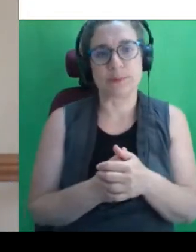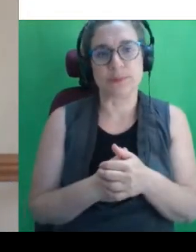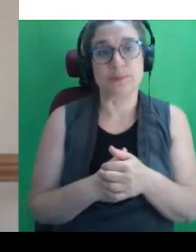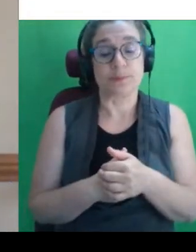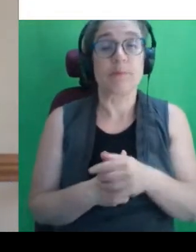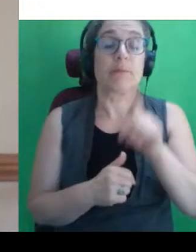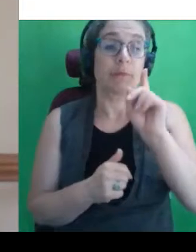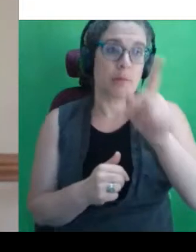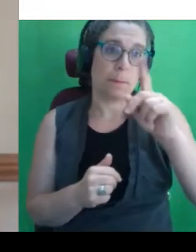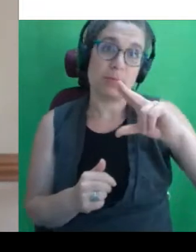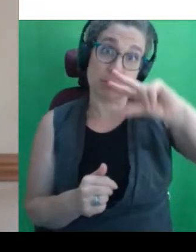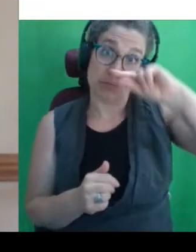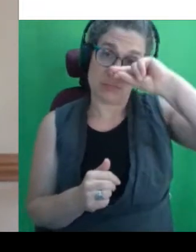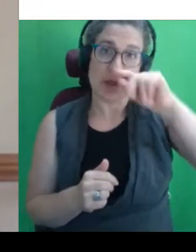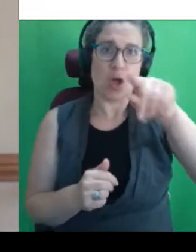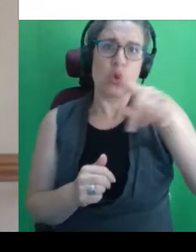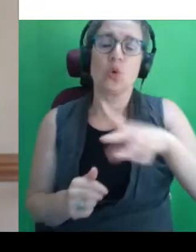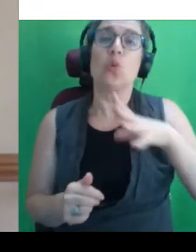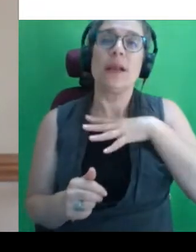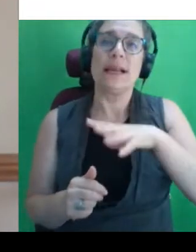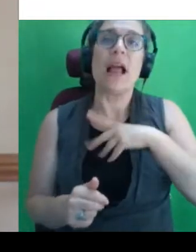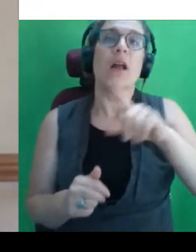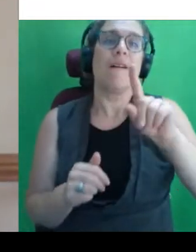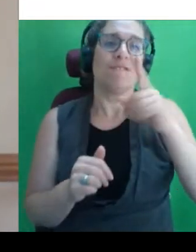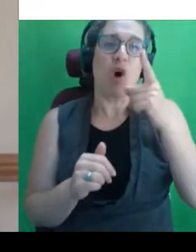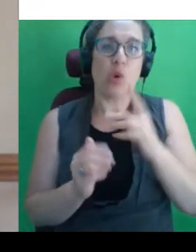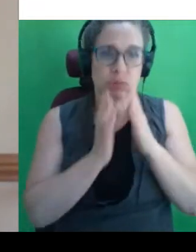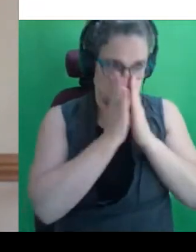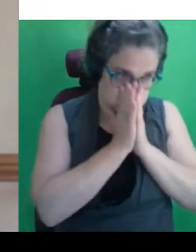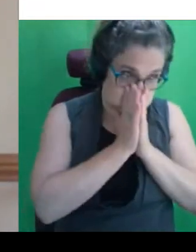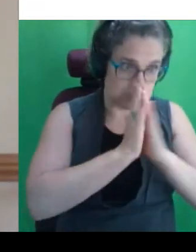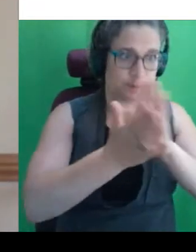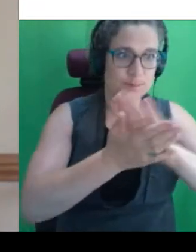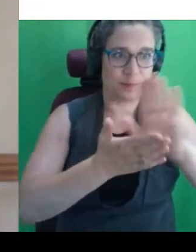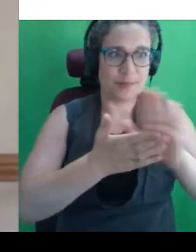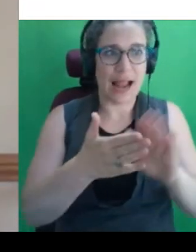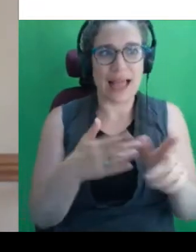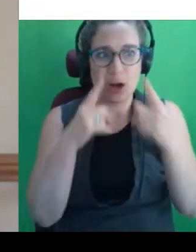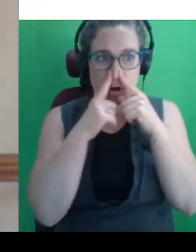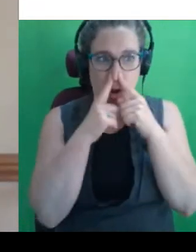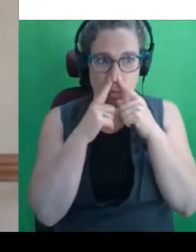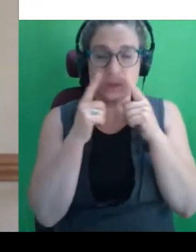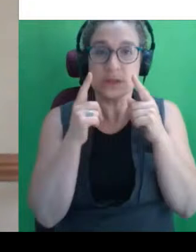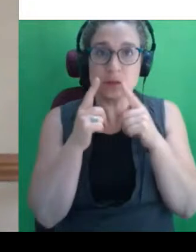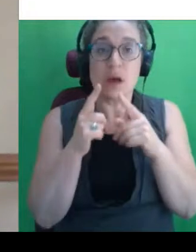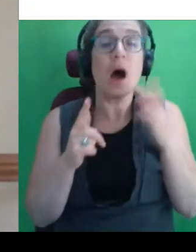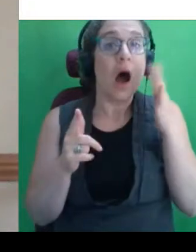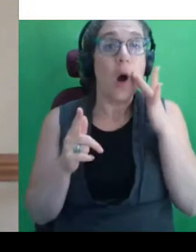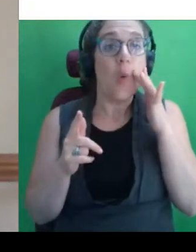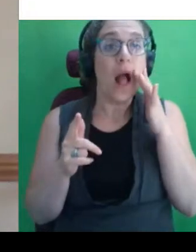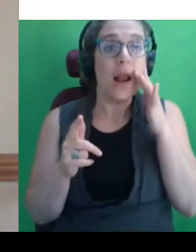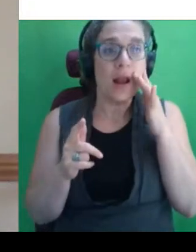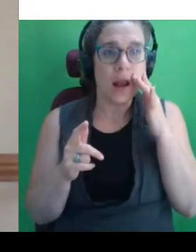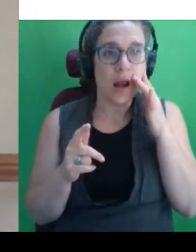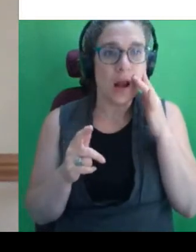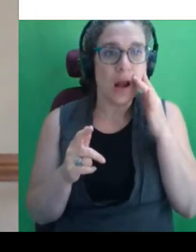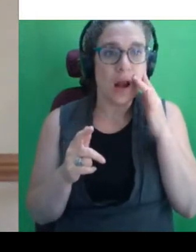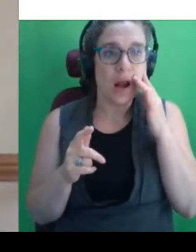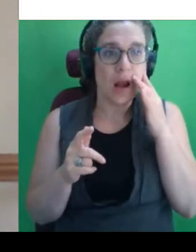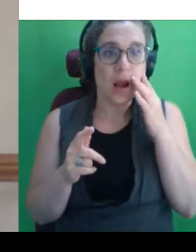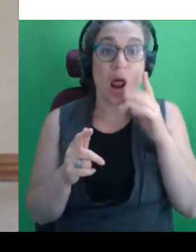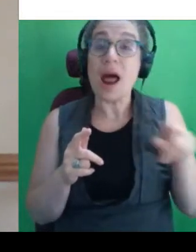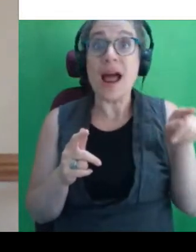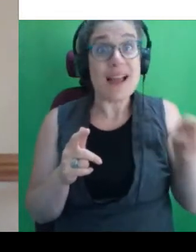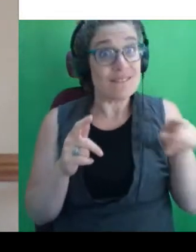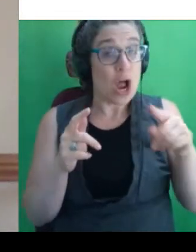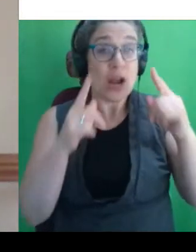want to just kind of clean the nose out just beforehand. If you've managed to convince them that nasal douching would be beneficial, they should do